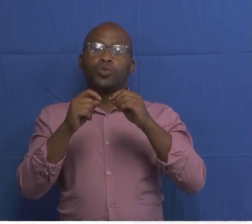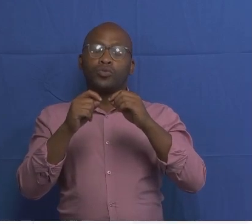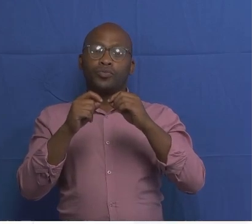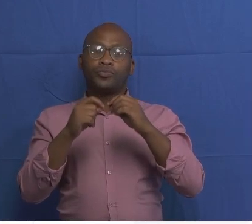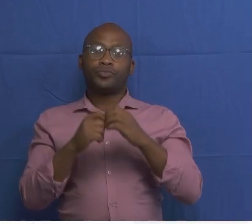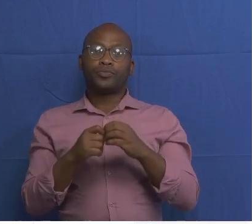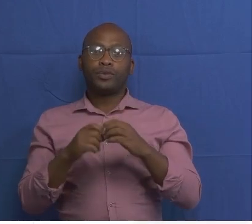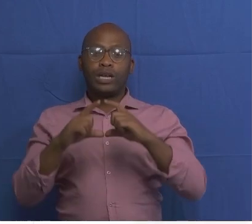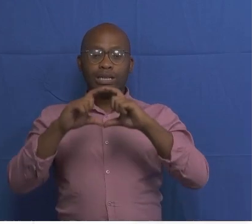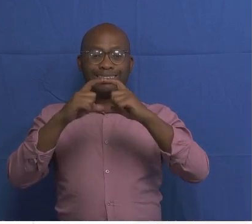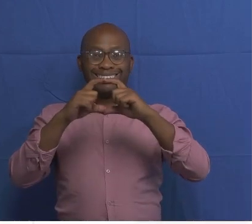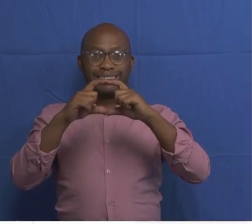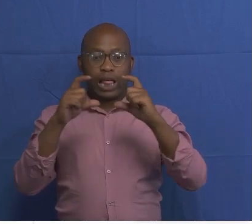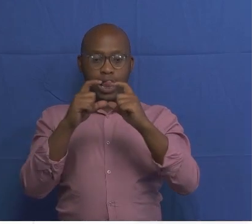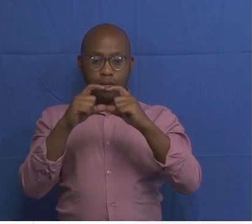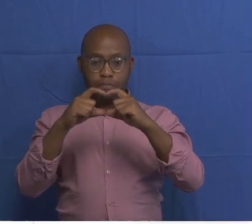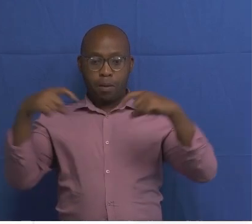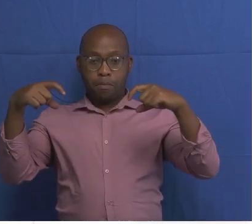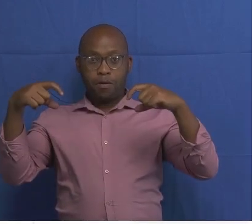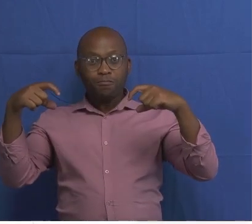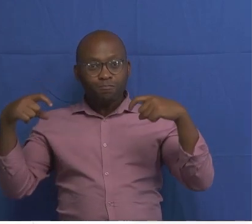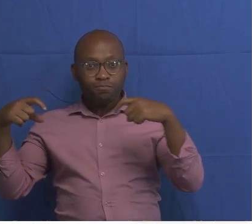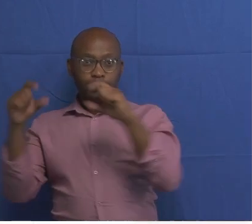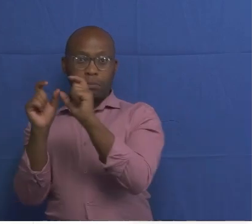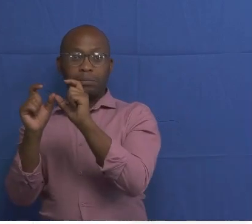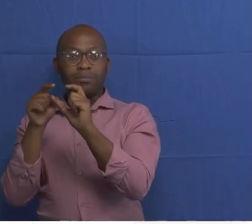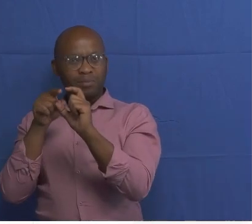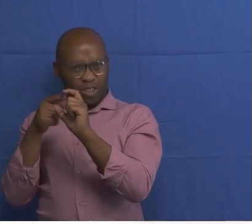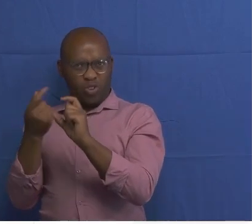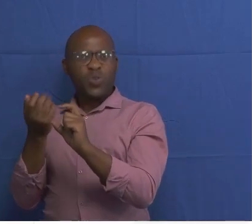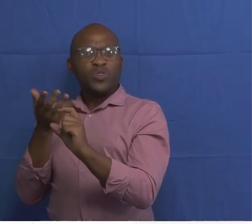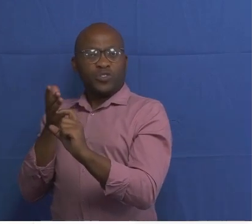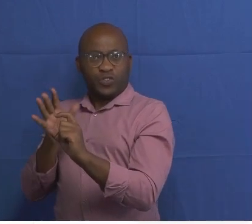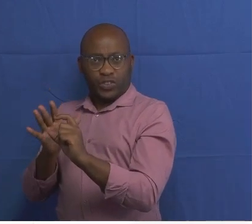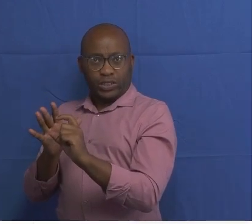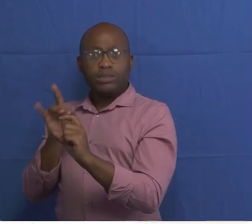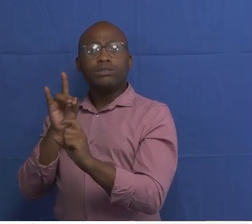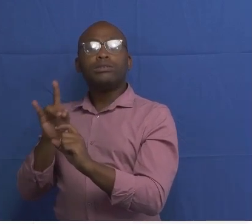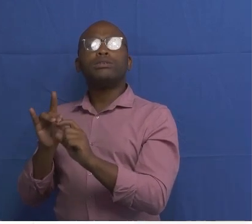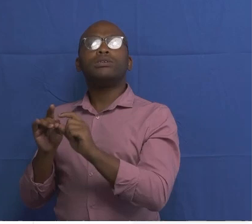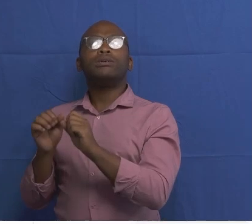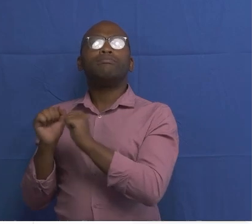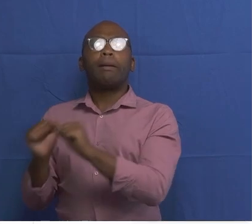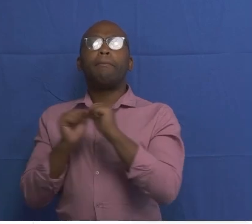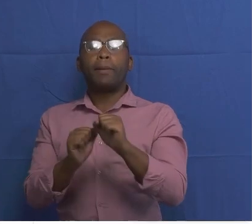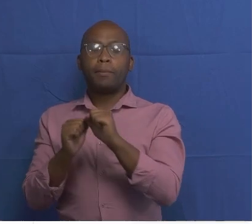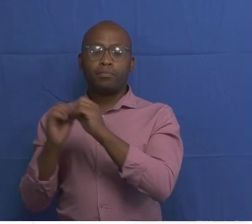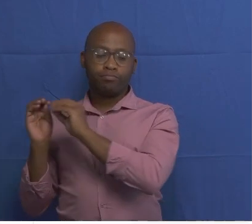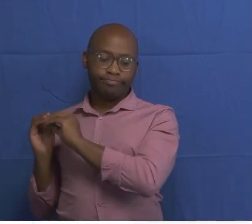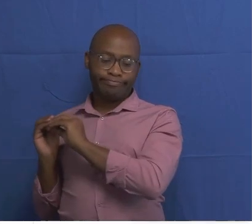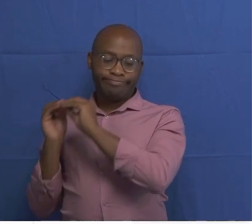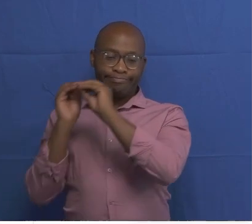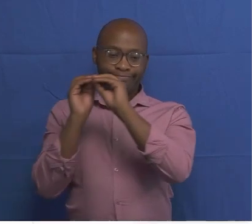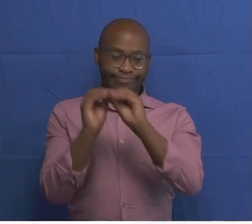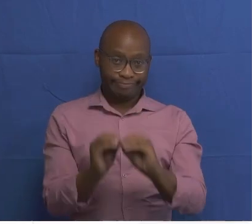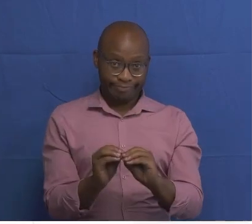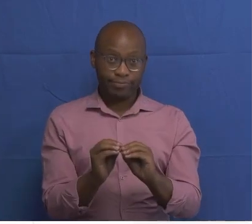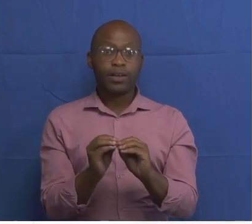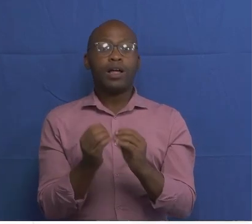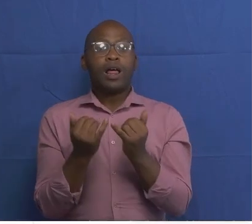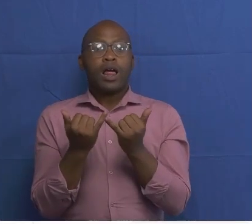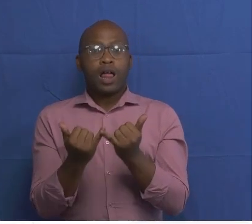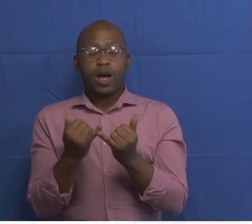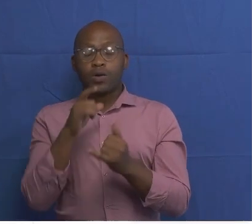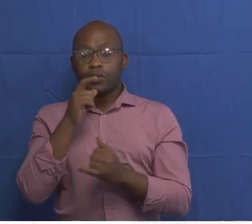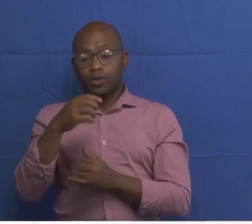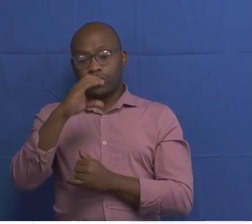of DNA and proteins that forms chromosomes in the nucleus of eukaryotic cells. And chromosomes are defined